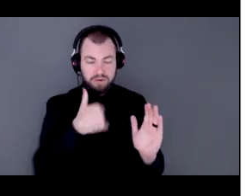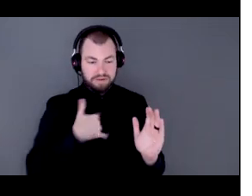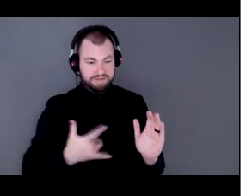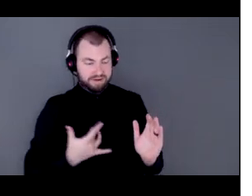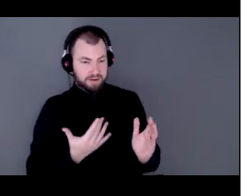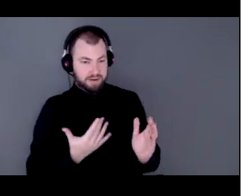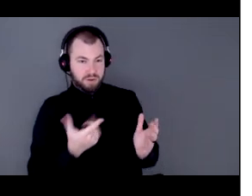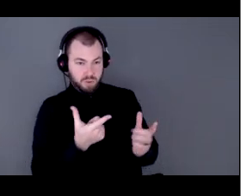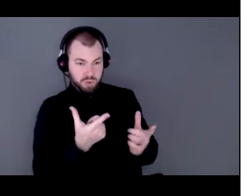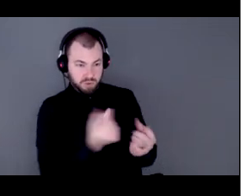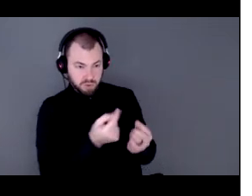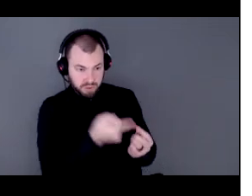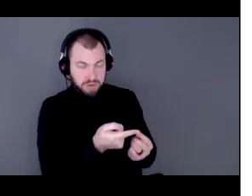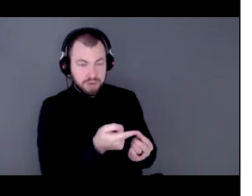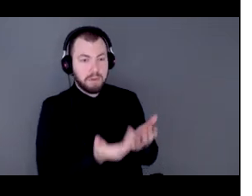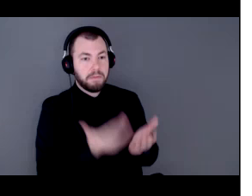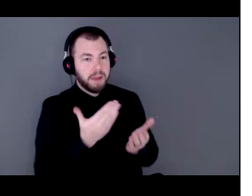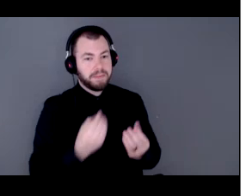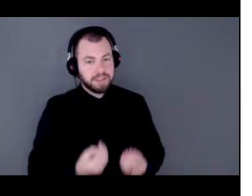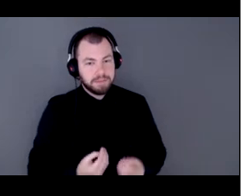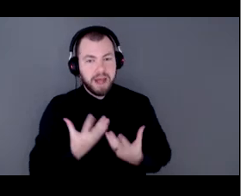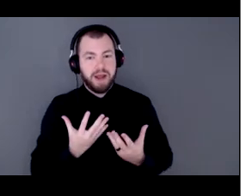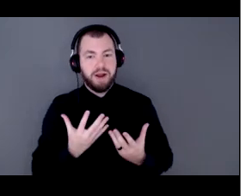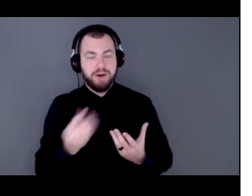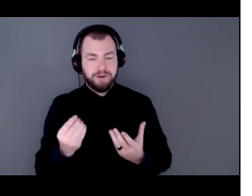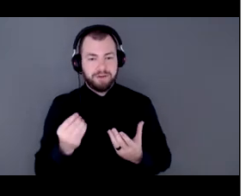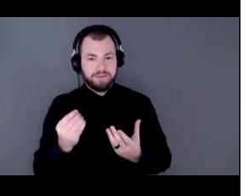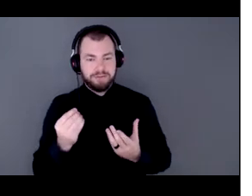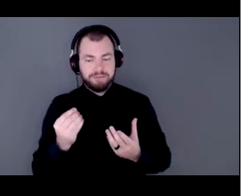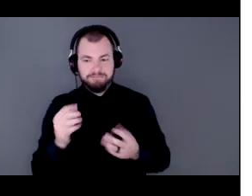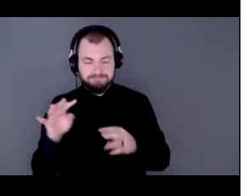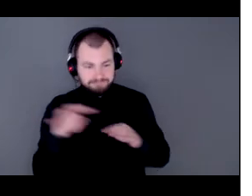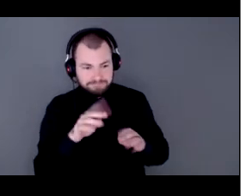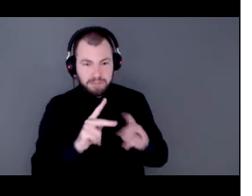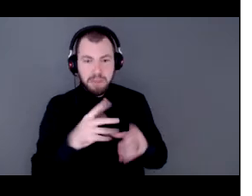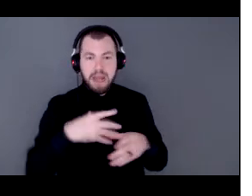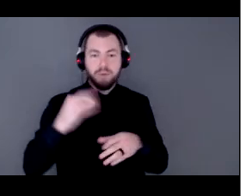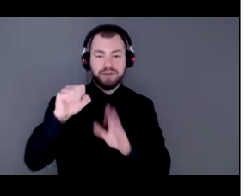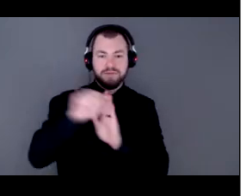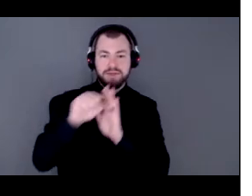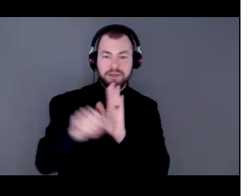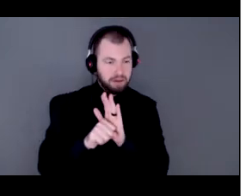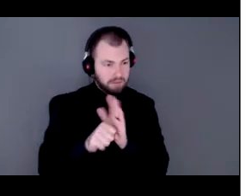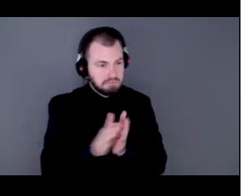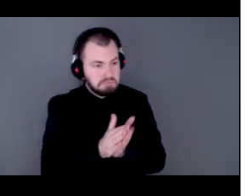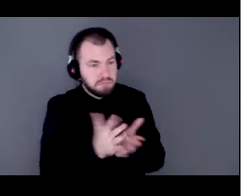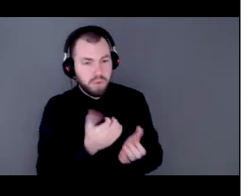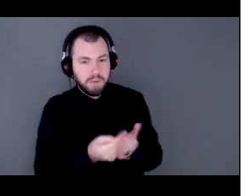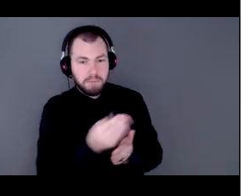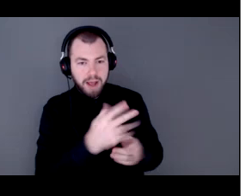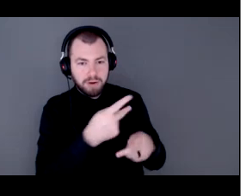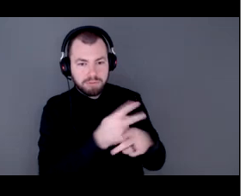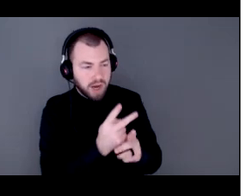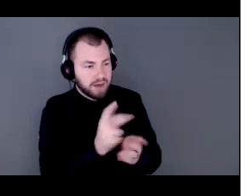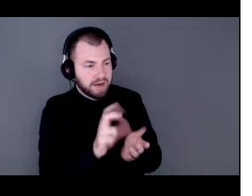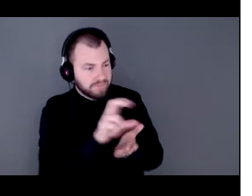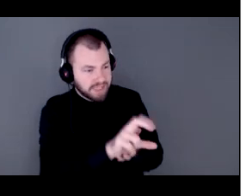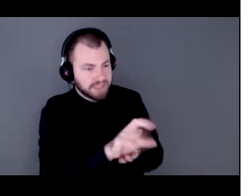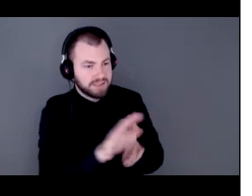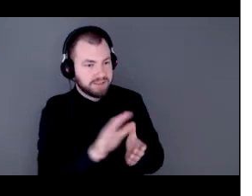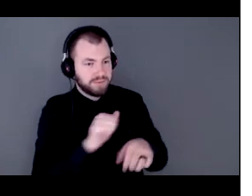inspire and attract people outside of the state to, you know, buy your product and want to invest in what you're doing. And have